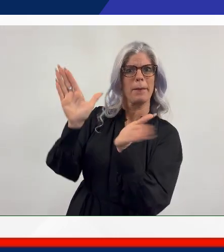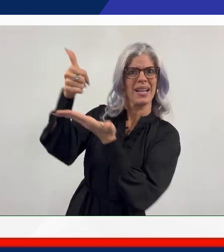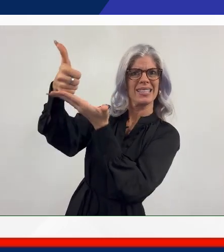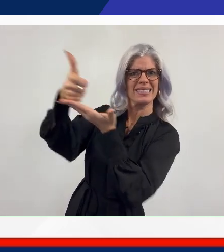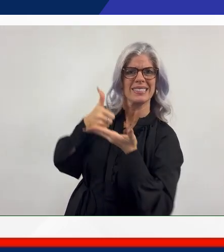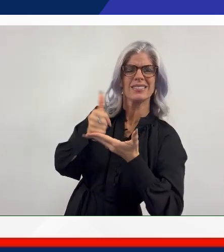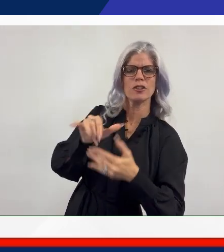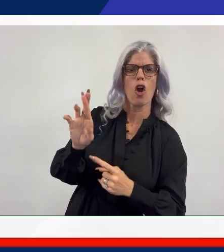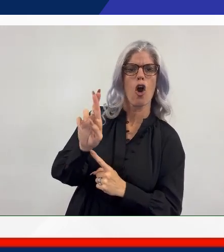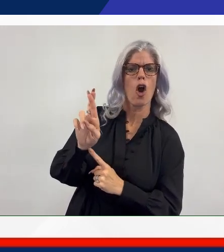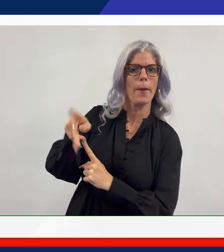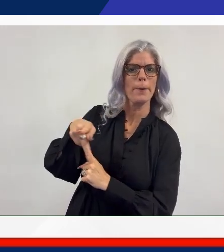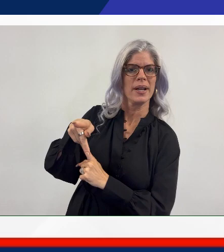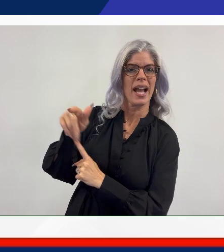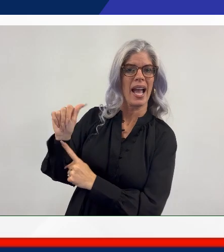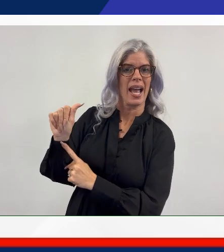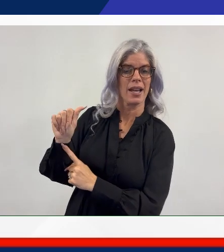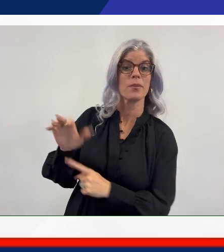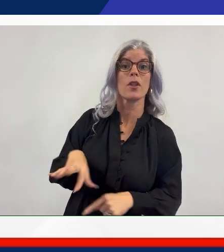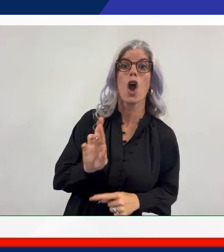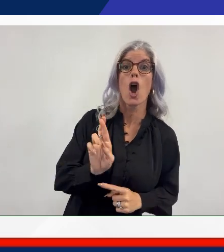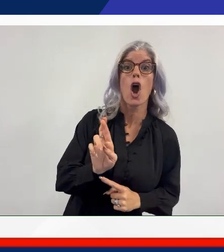4th, 2022.